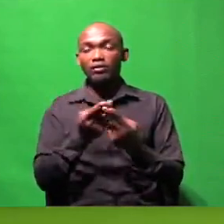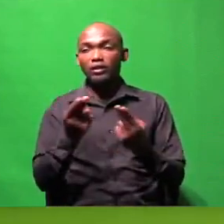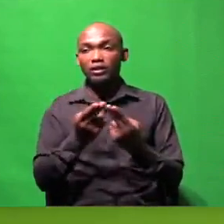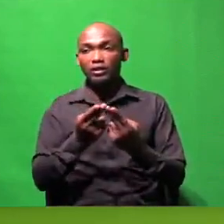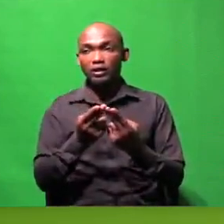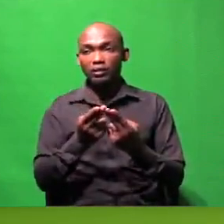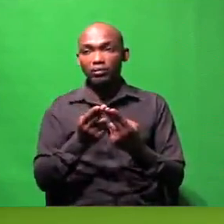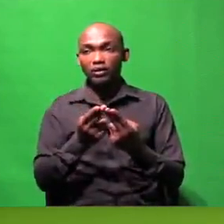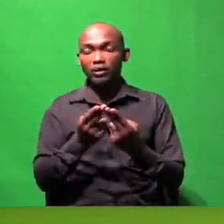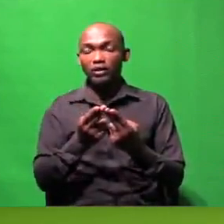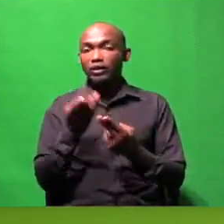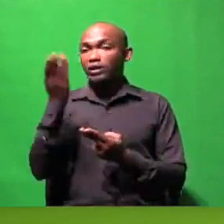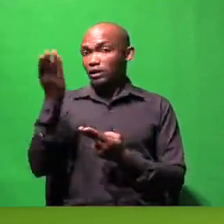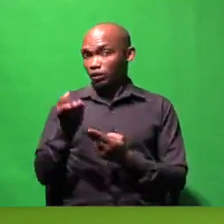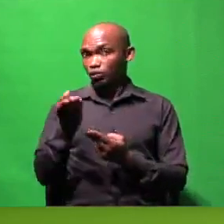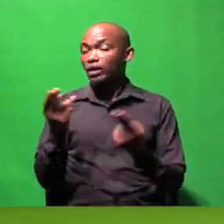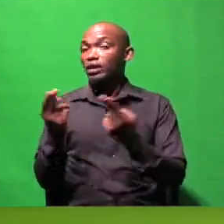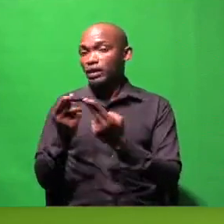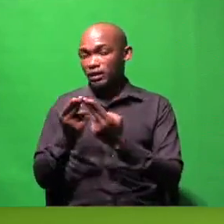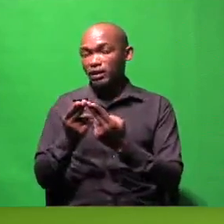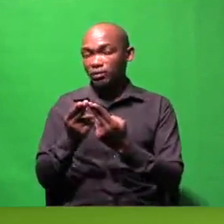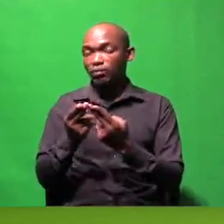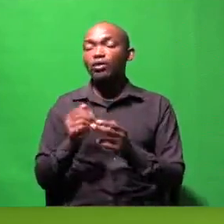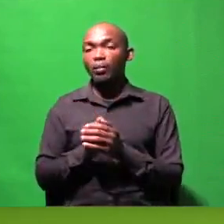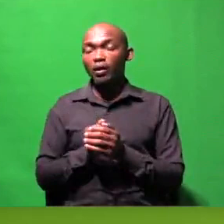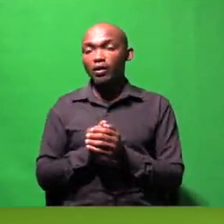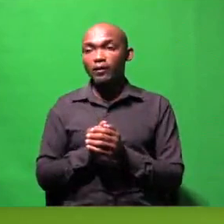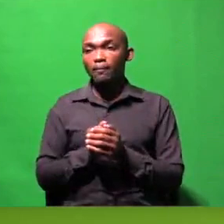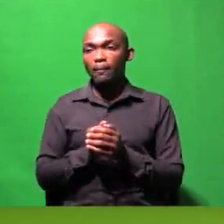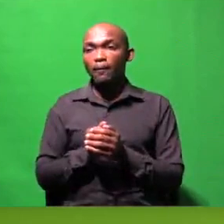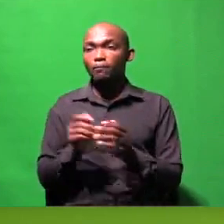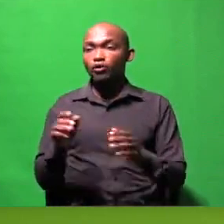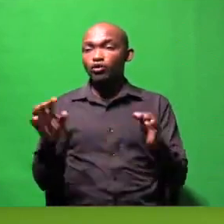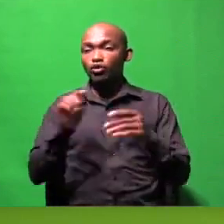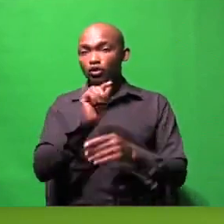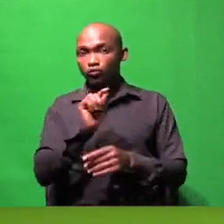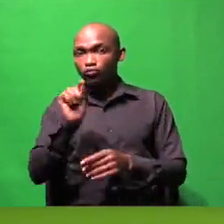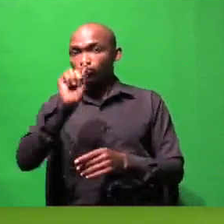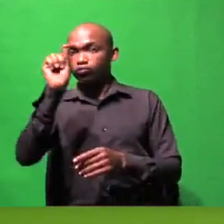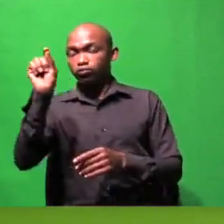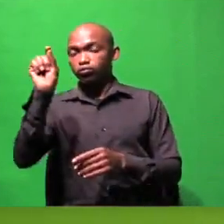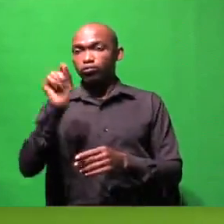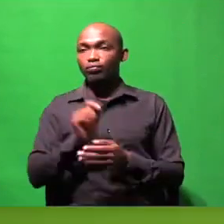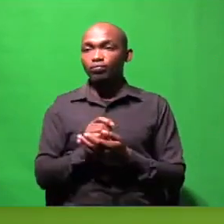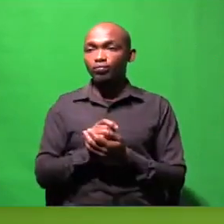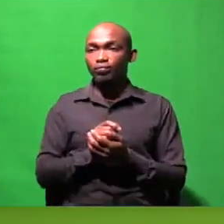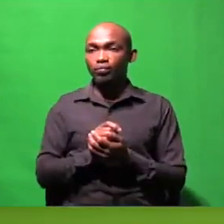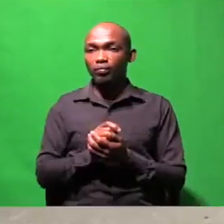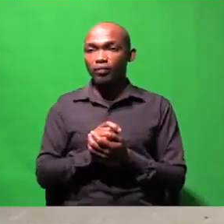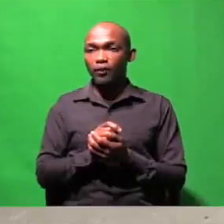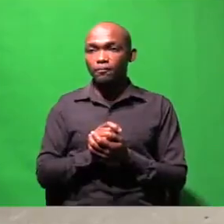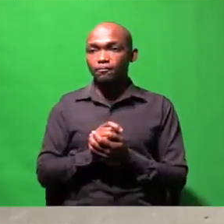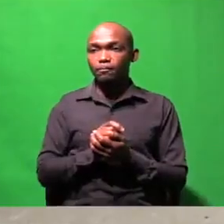one is resemble that explain or try to describe and challenge